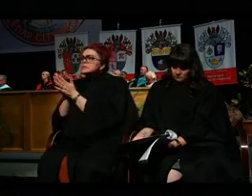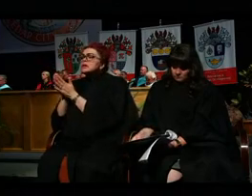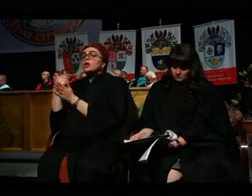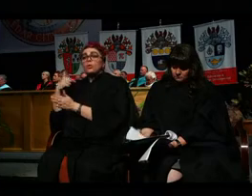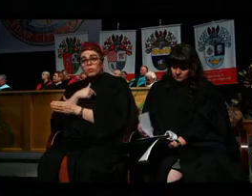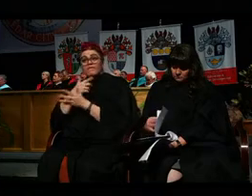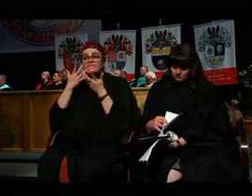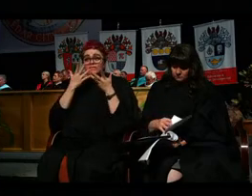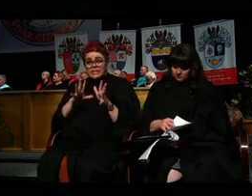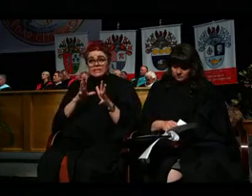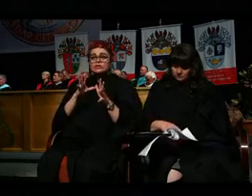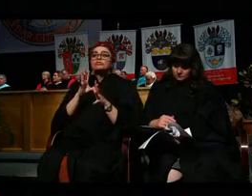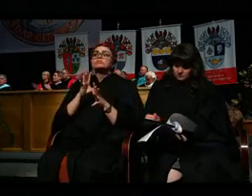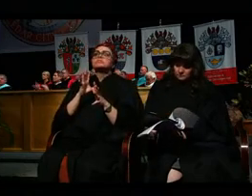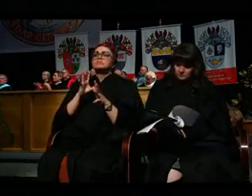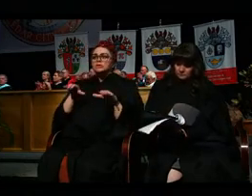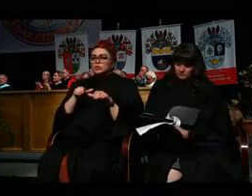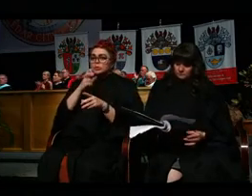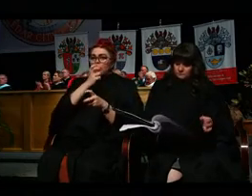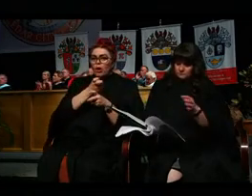hard things.